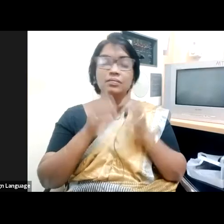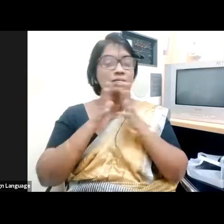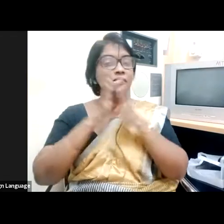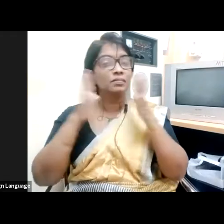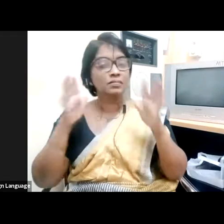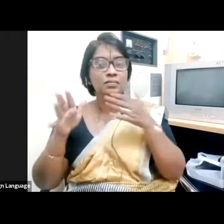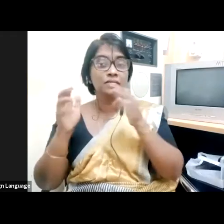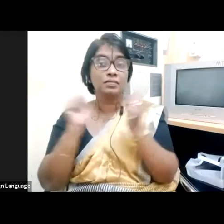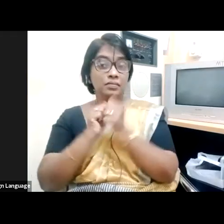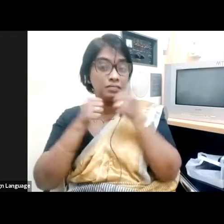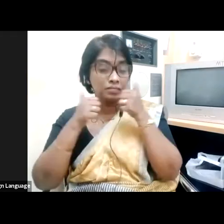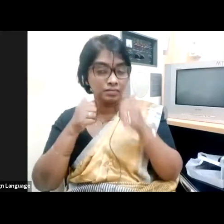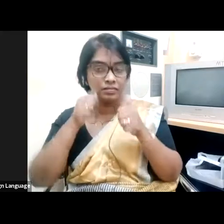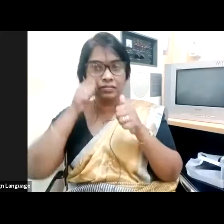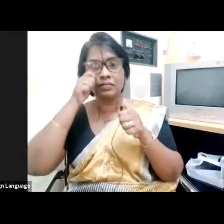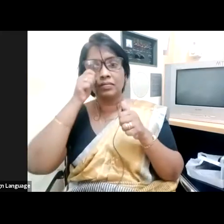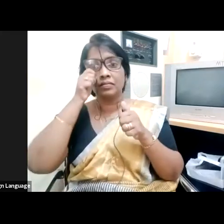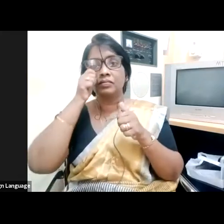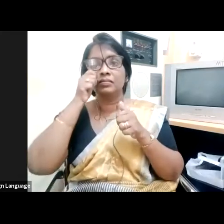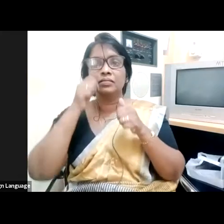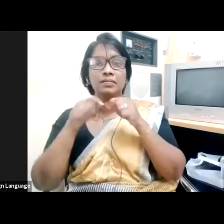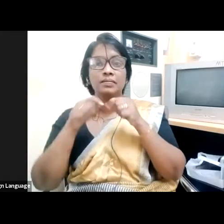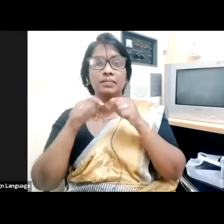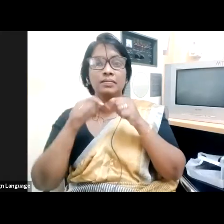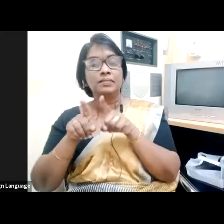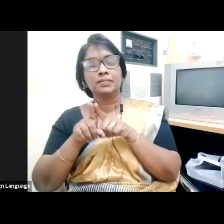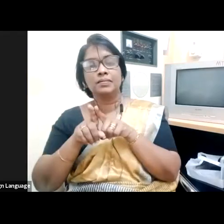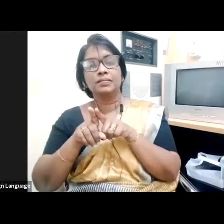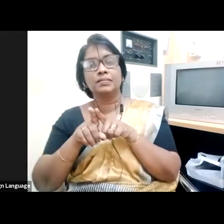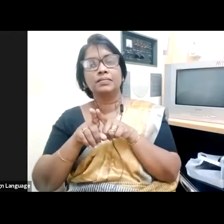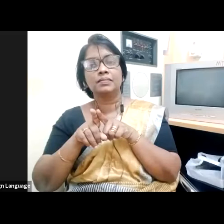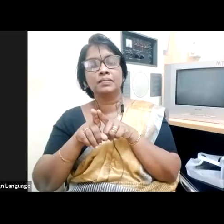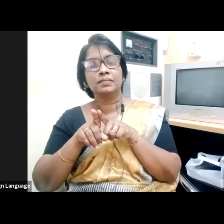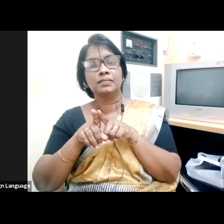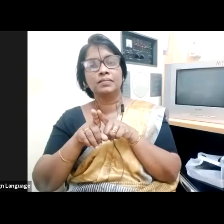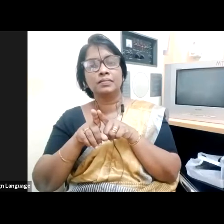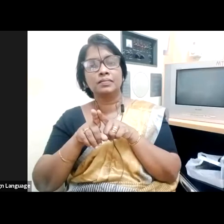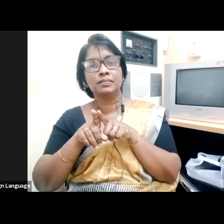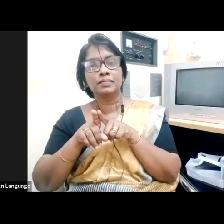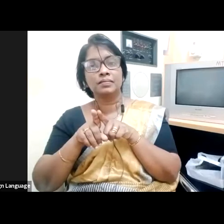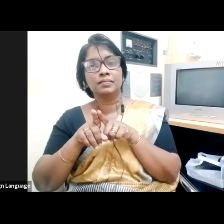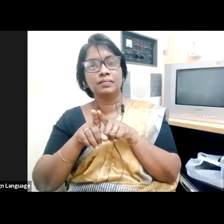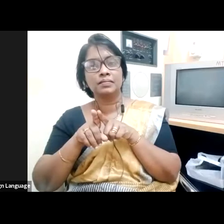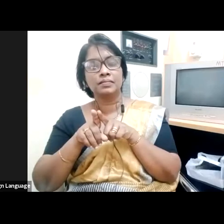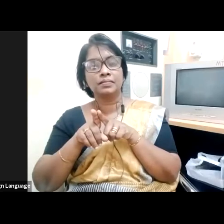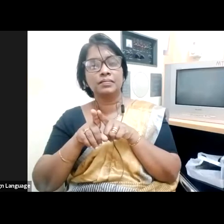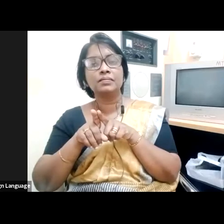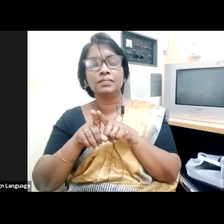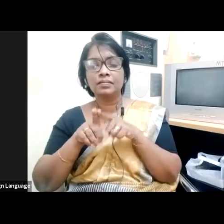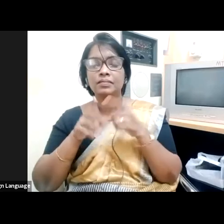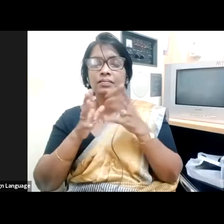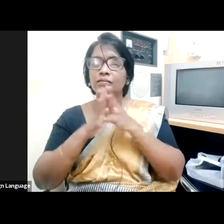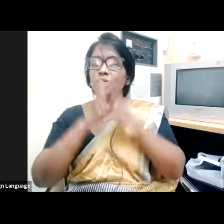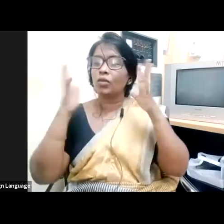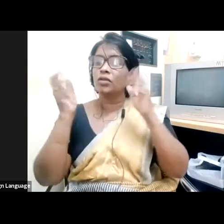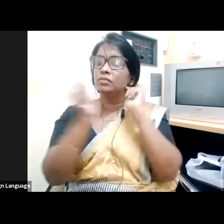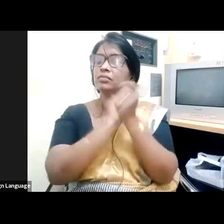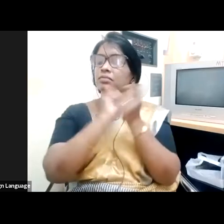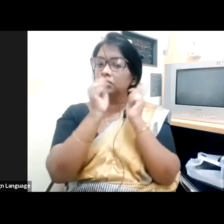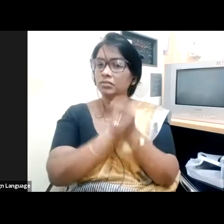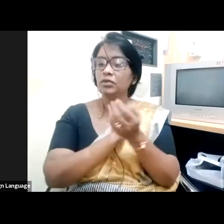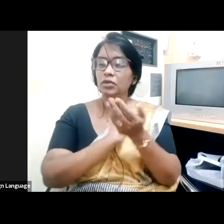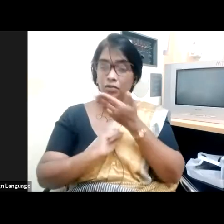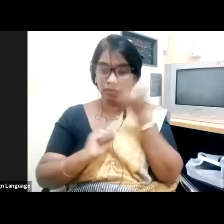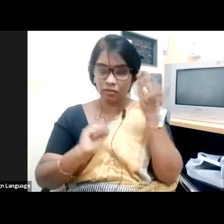fast, you will then tend to accrue good things. Being a global supply chain